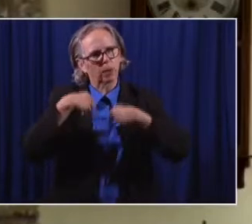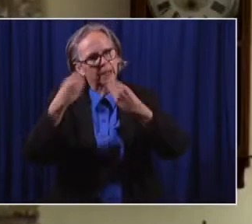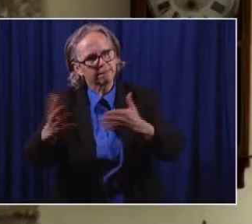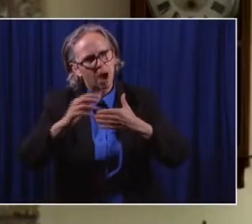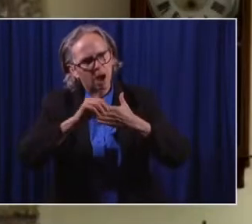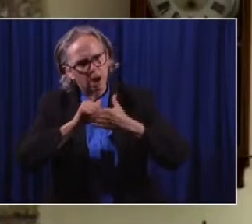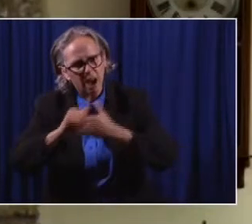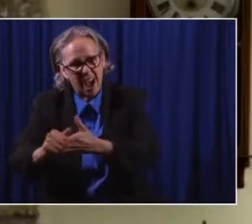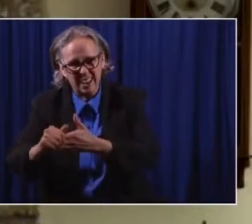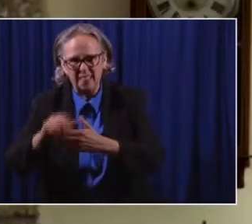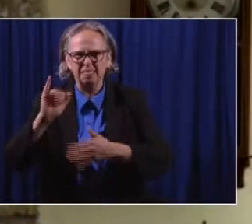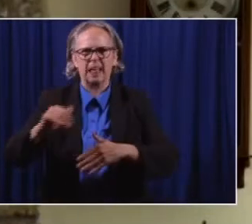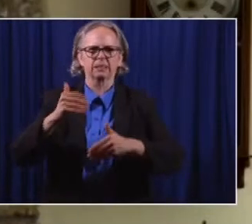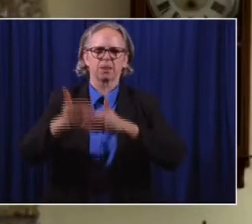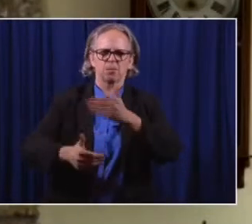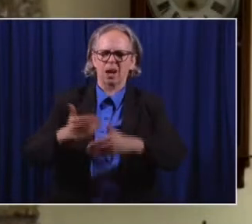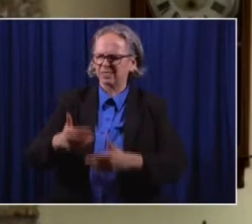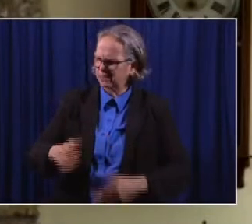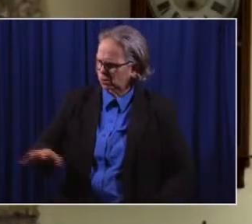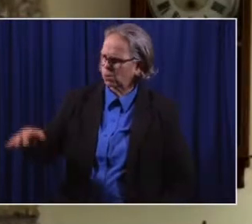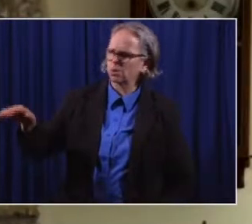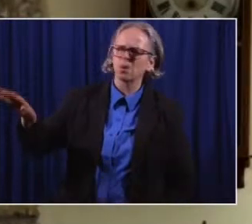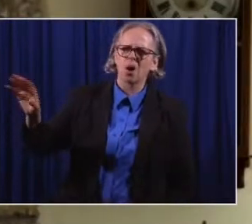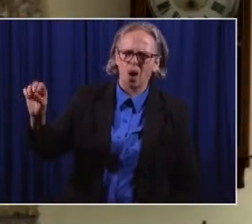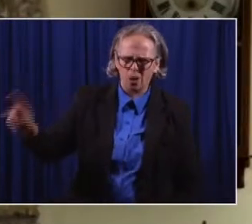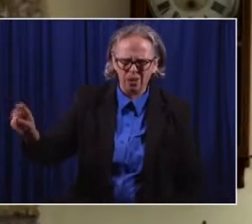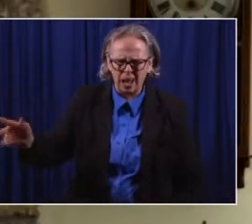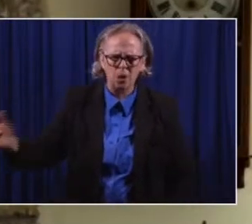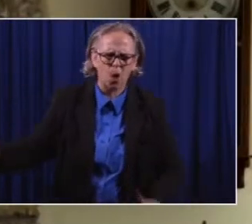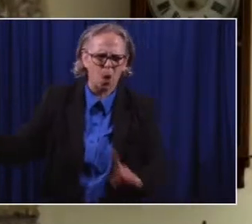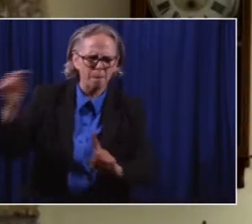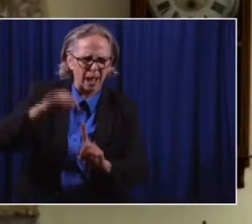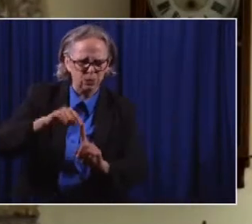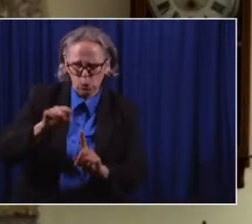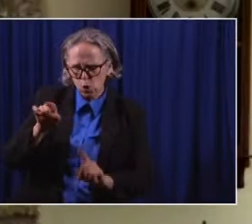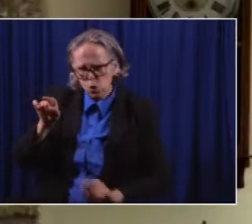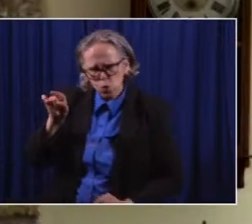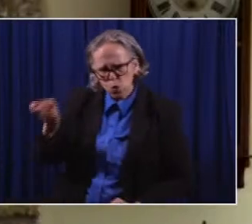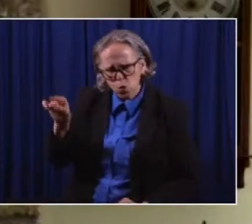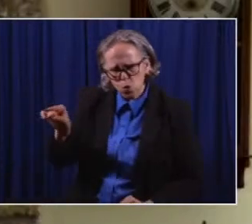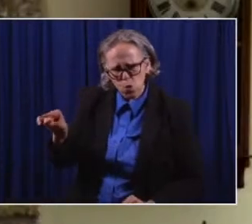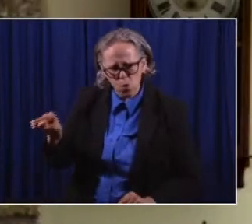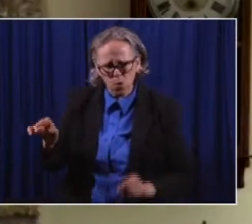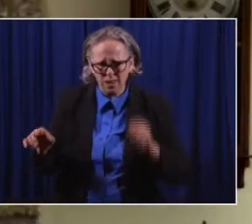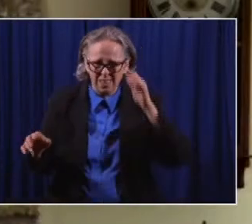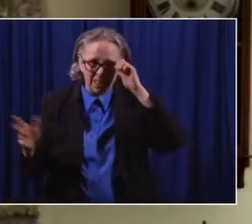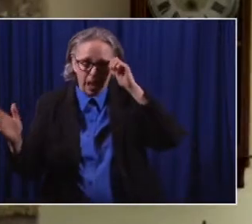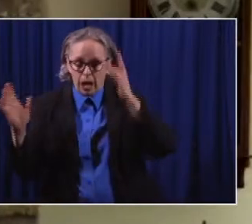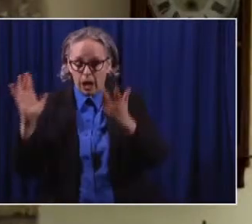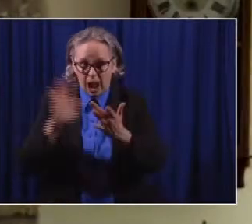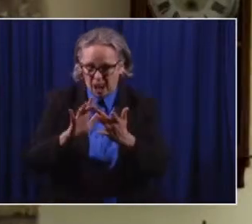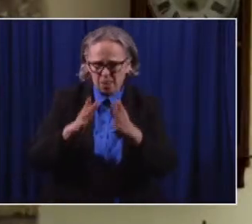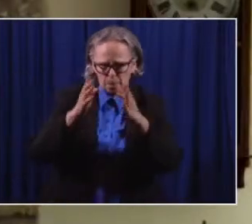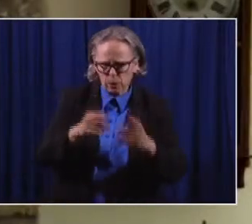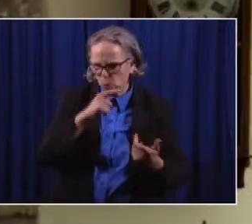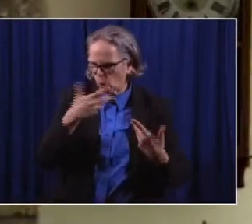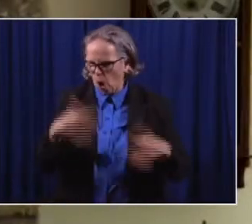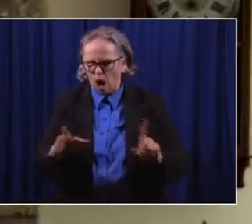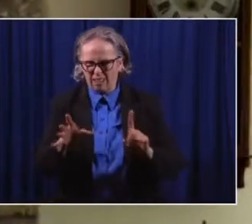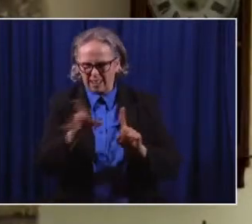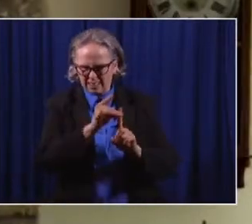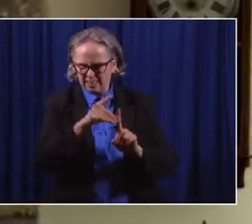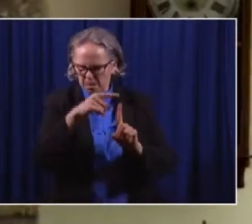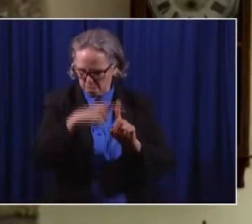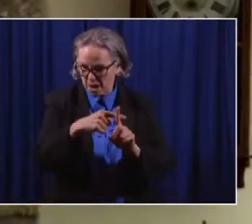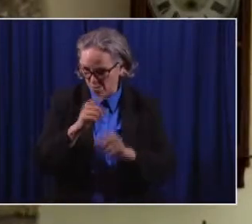works. Yeah. So when you're talking, let's go back to you. When you're talking to the person that has tested positive, and you're